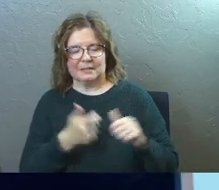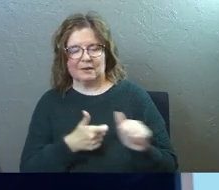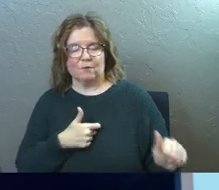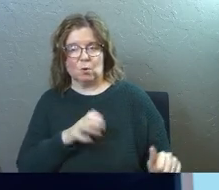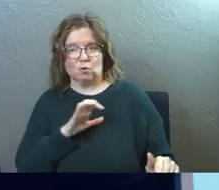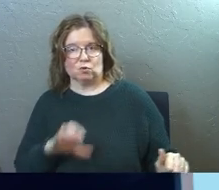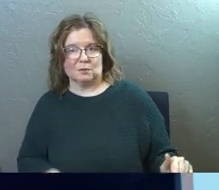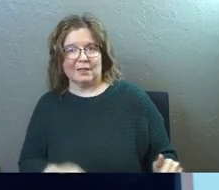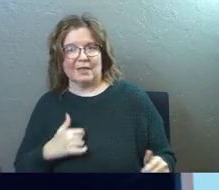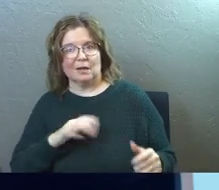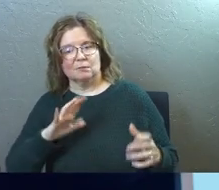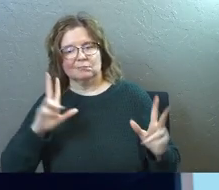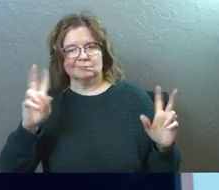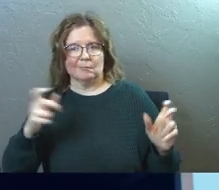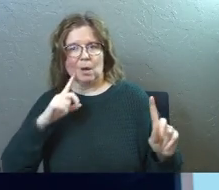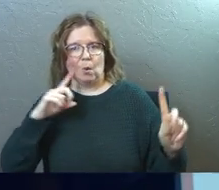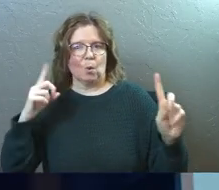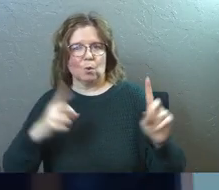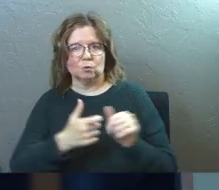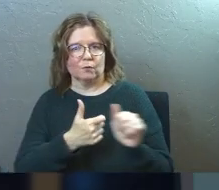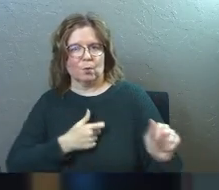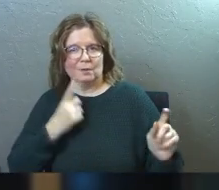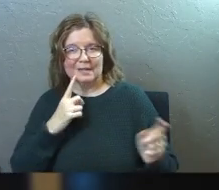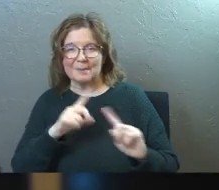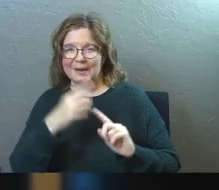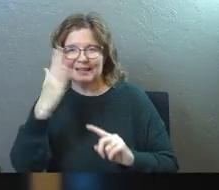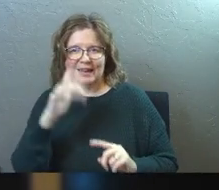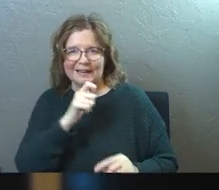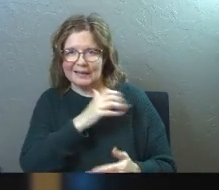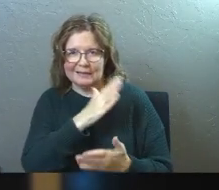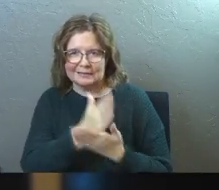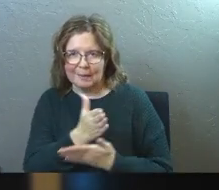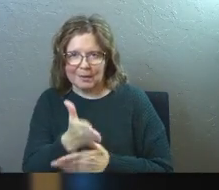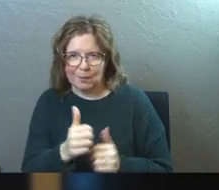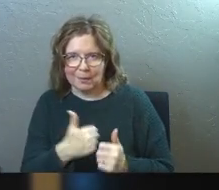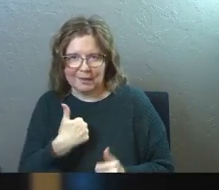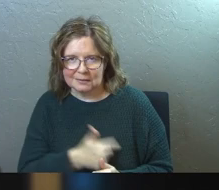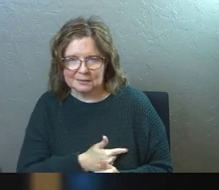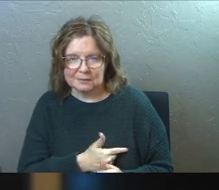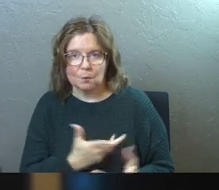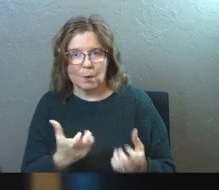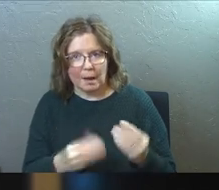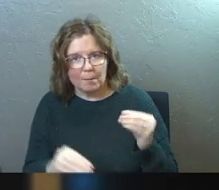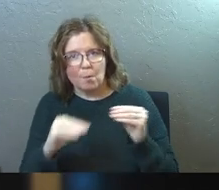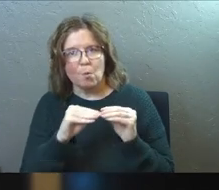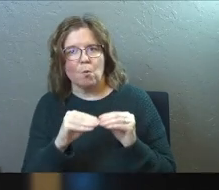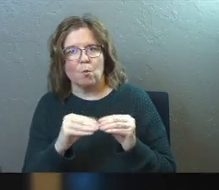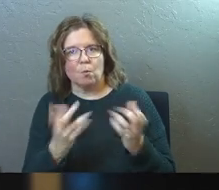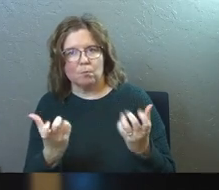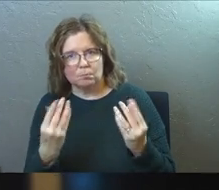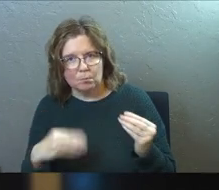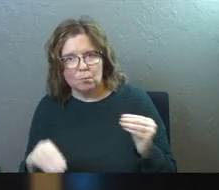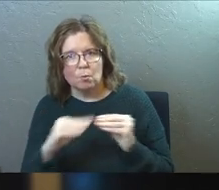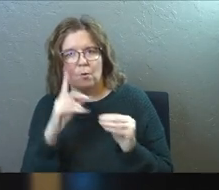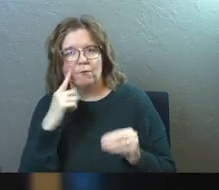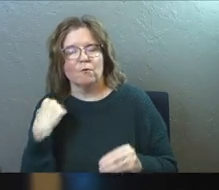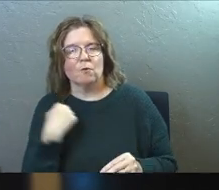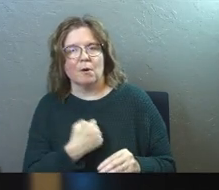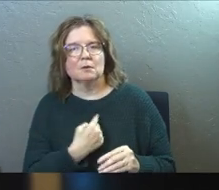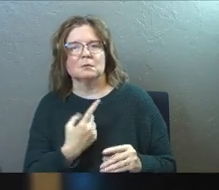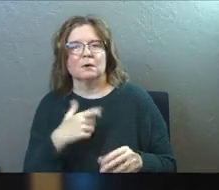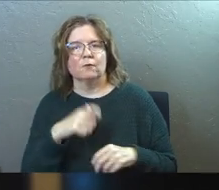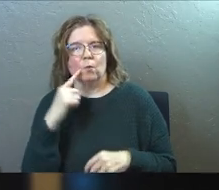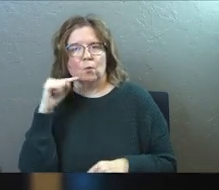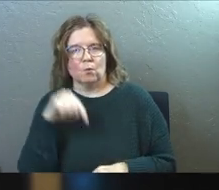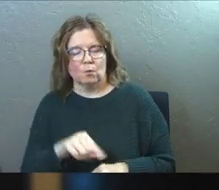avoidance Christian. That's what my goal is. But God has not stopped there with us. He has more. He wants more for us and from us